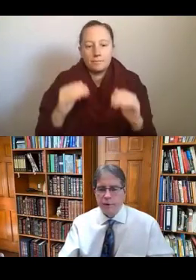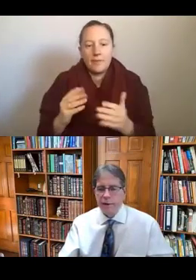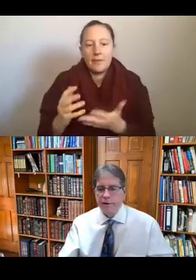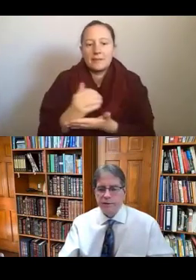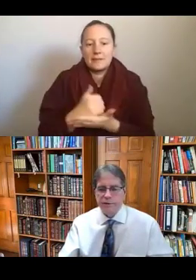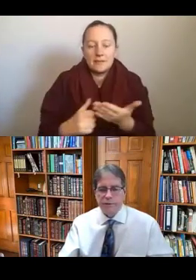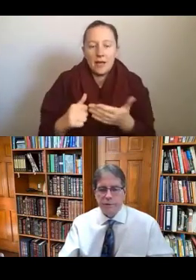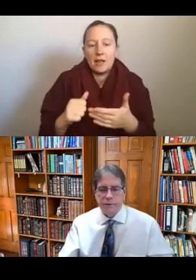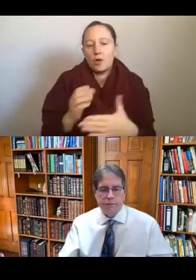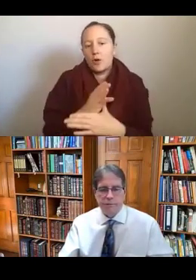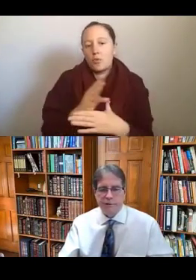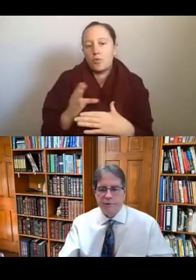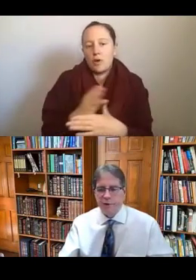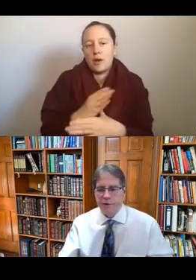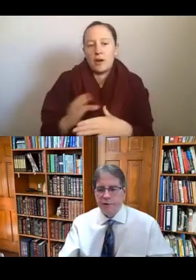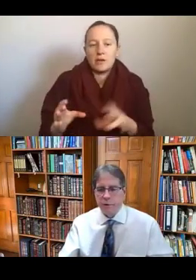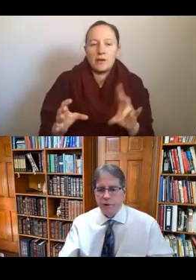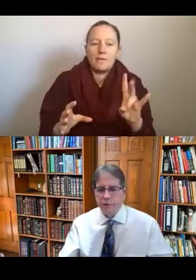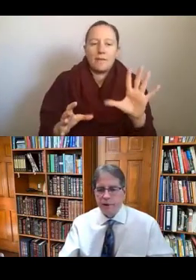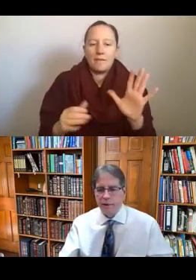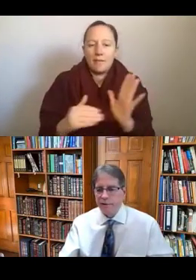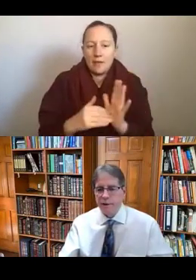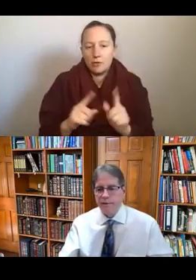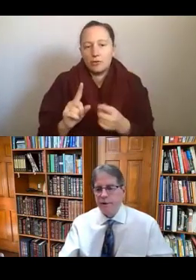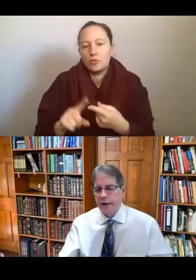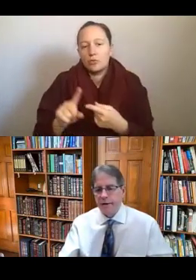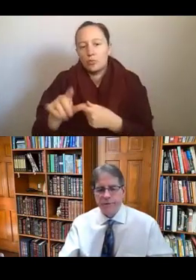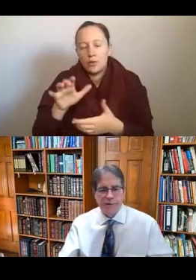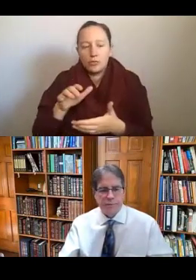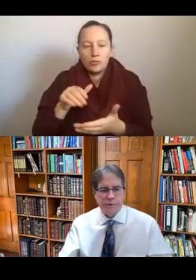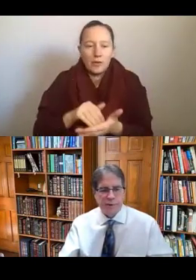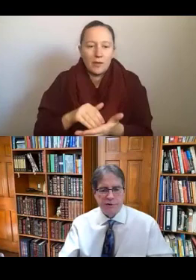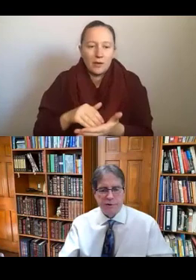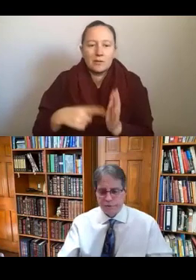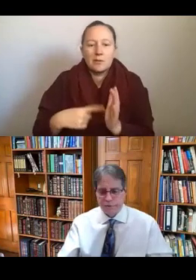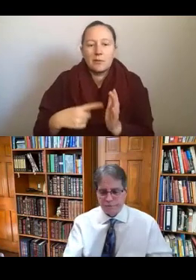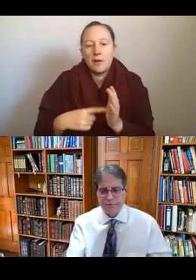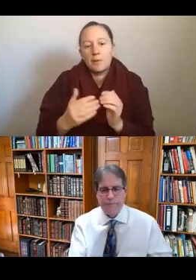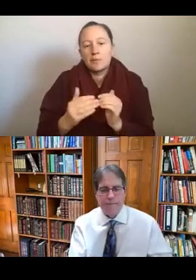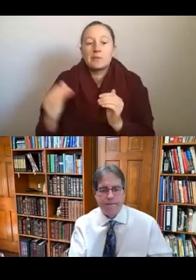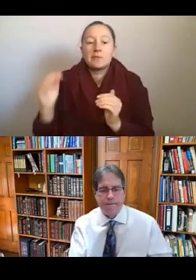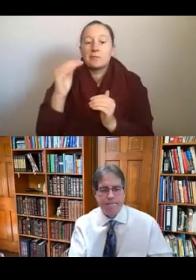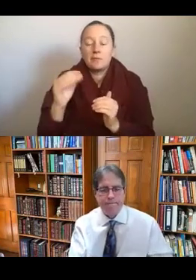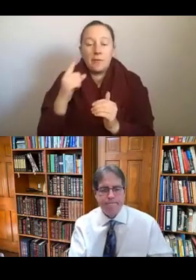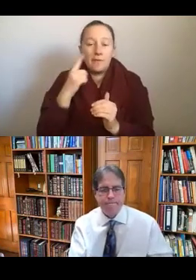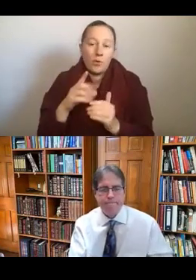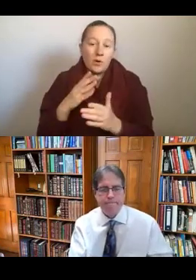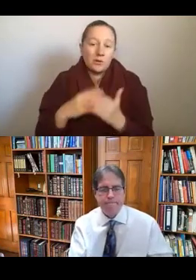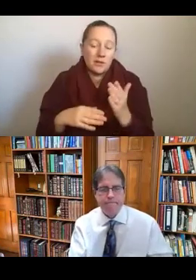salary ranges from 75 to 100,000 and even higher for some of the institutes.